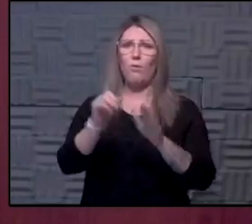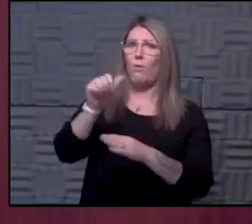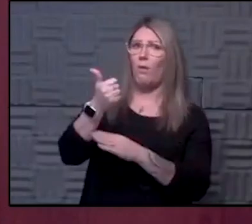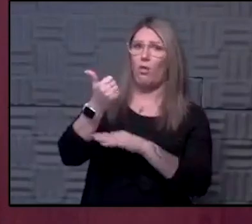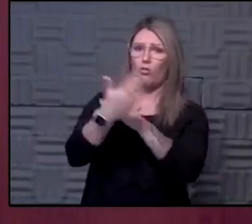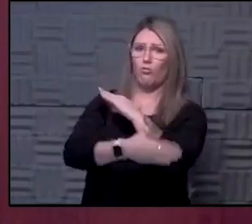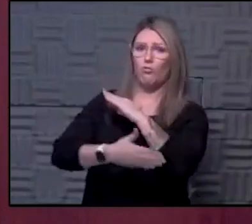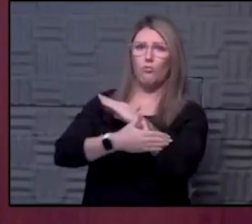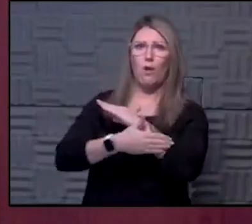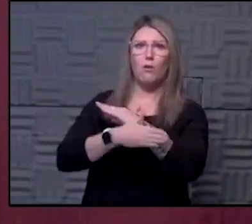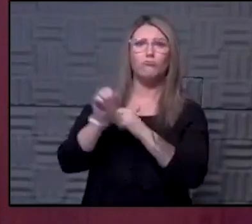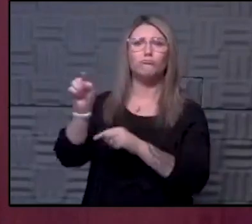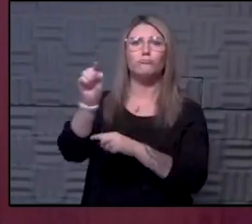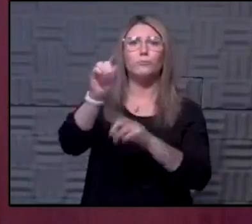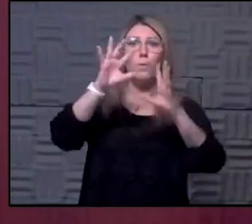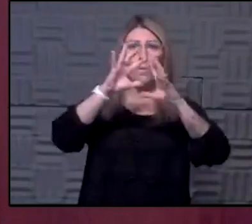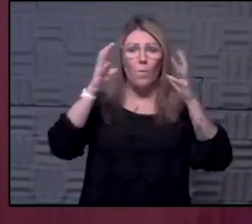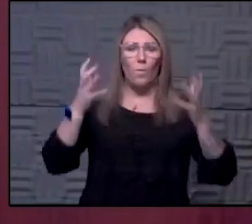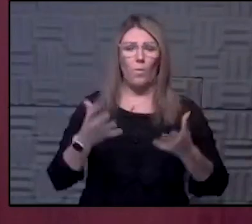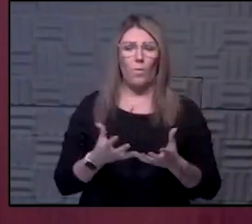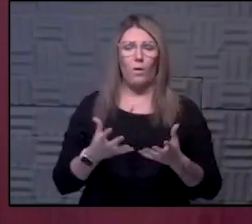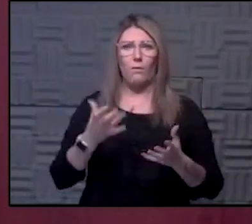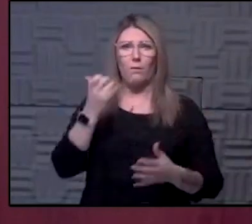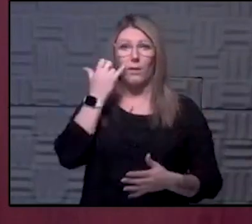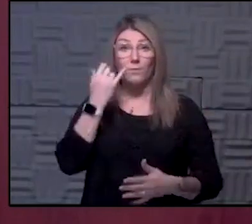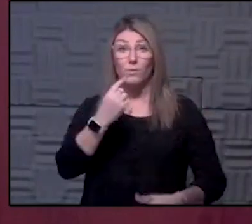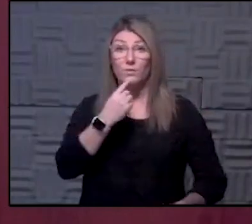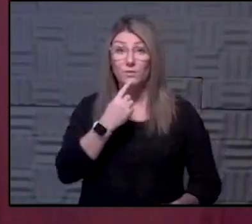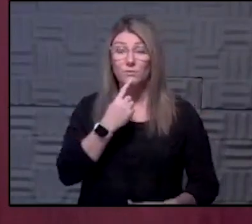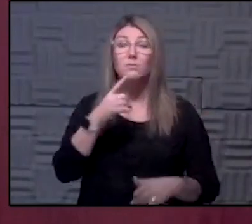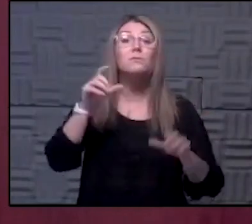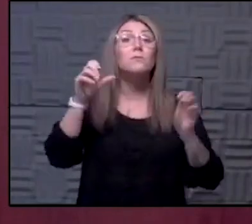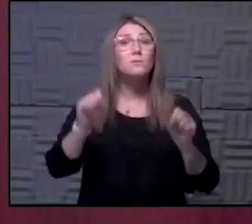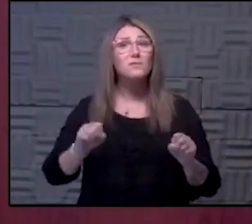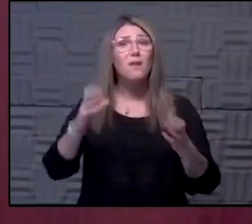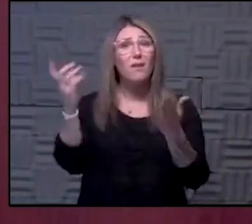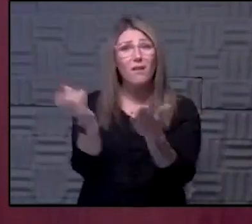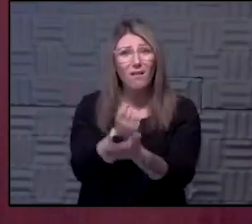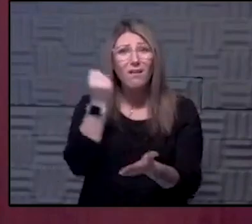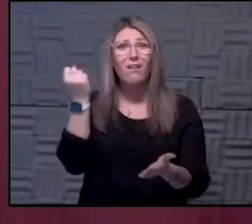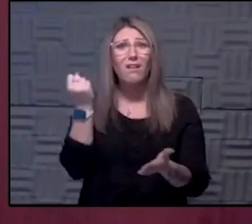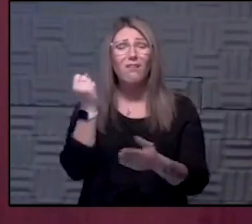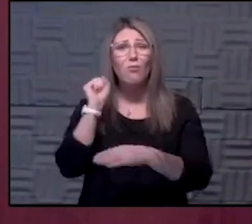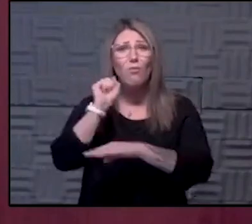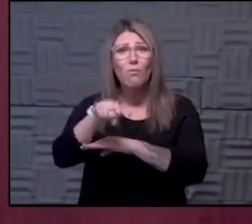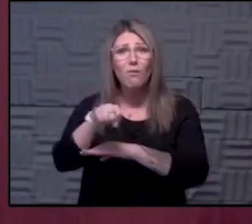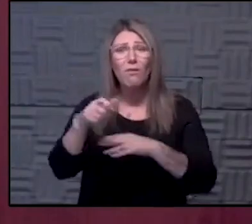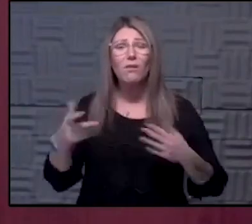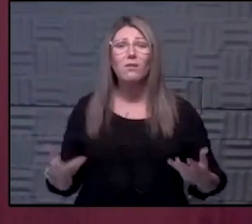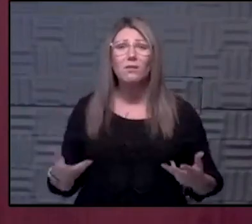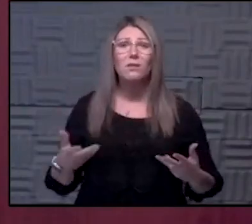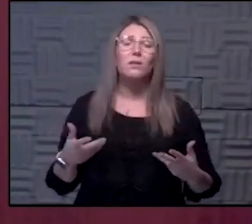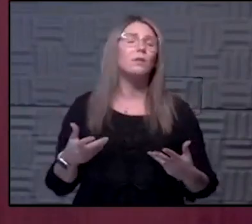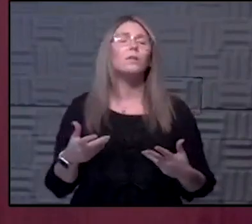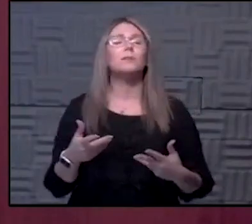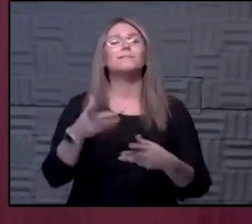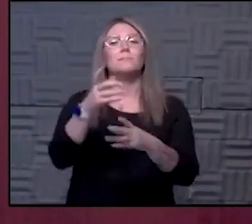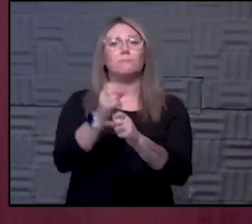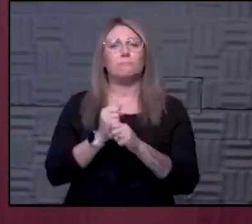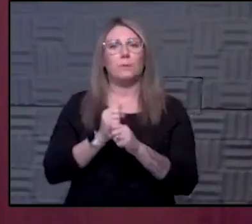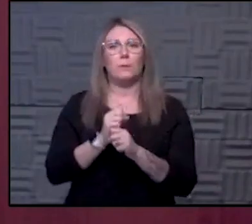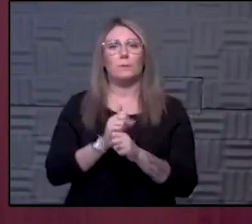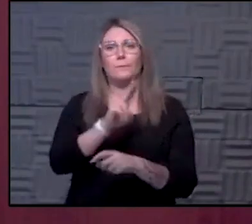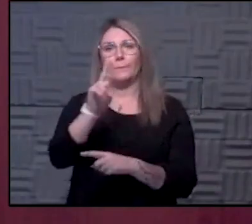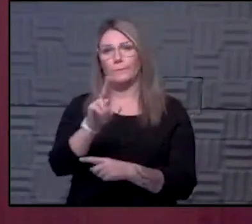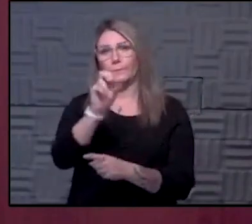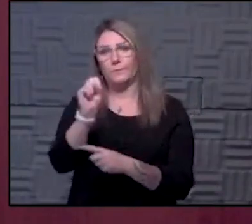this seriously, you can win. And it's just taken us a long time to get to win. And